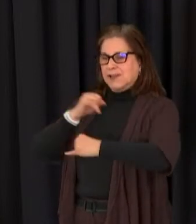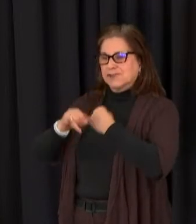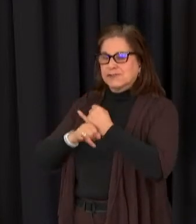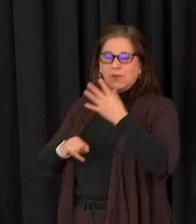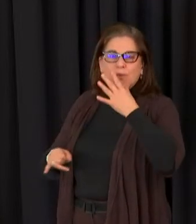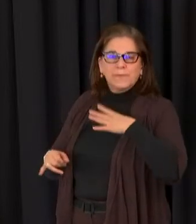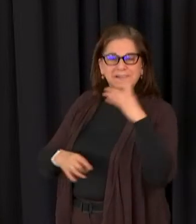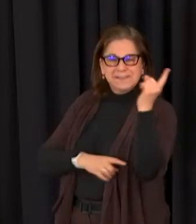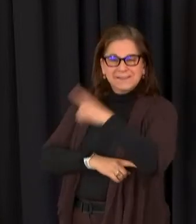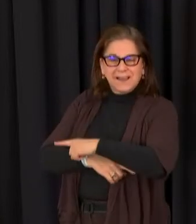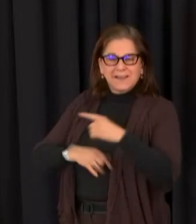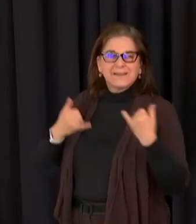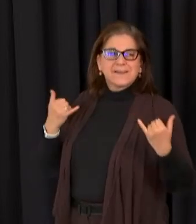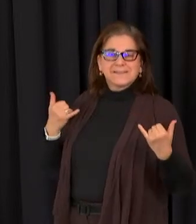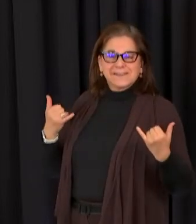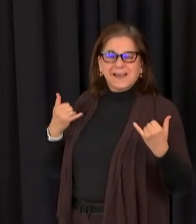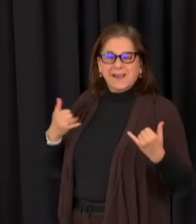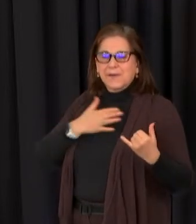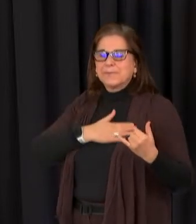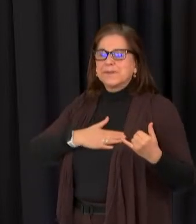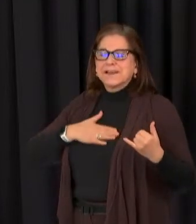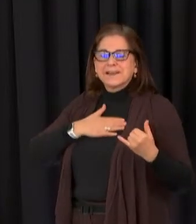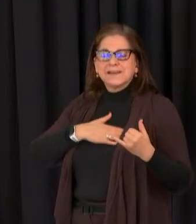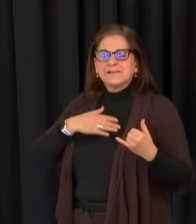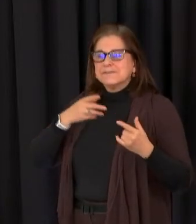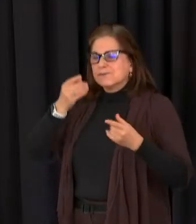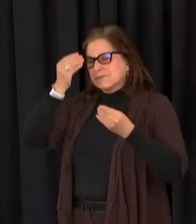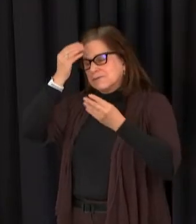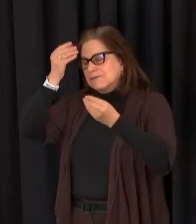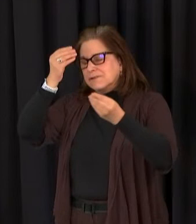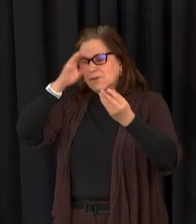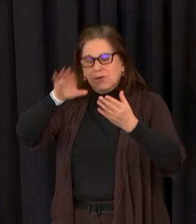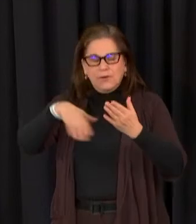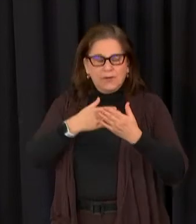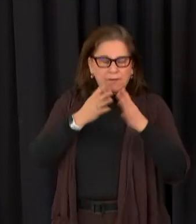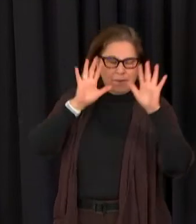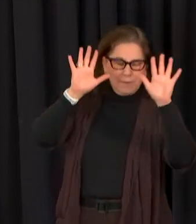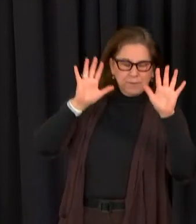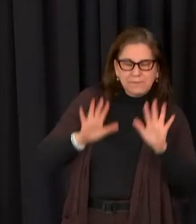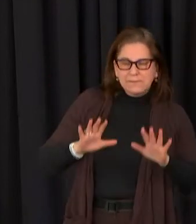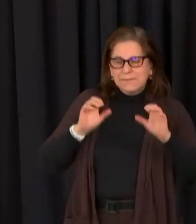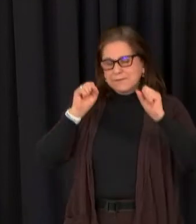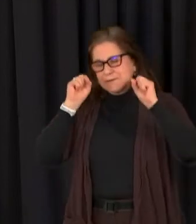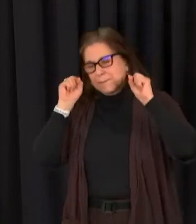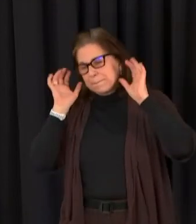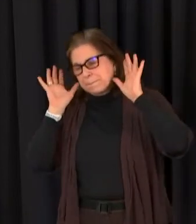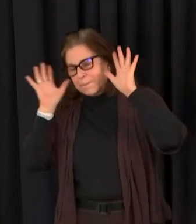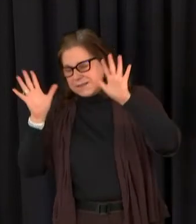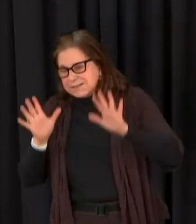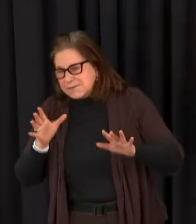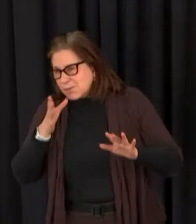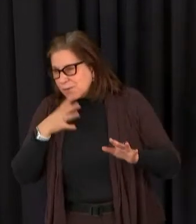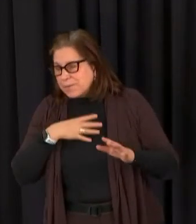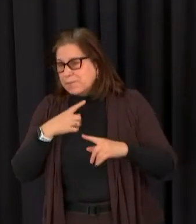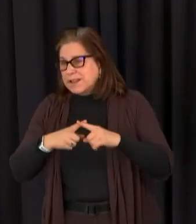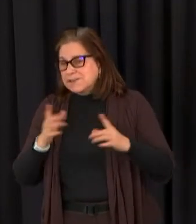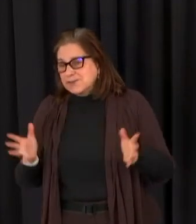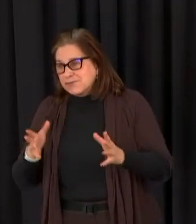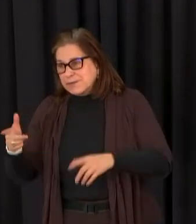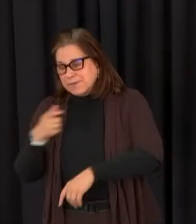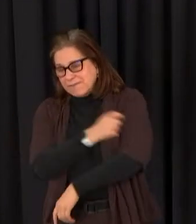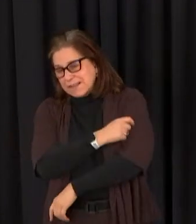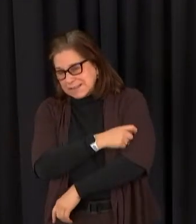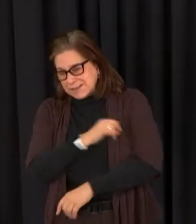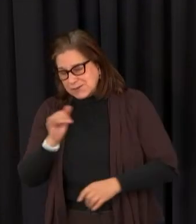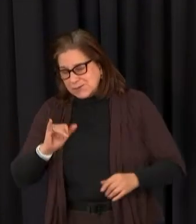the fantastic women in your life to ask them what's their plan to get vaccinated, and